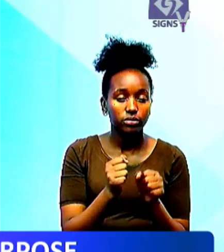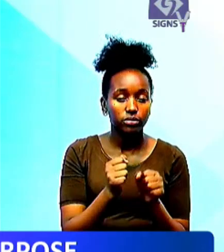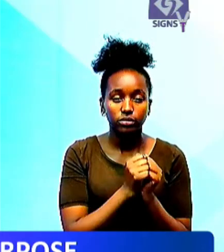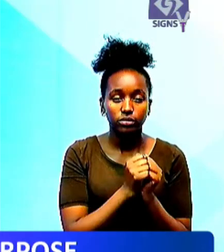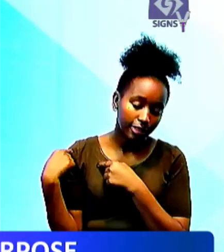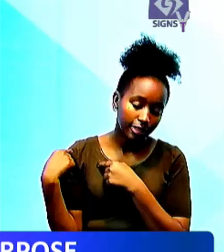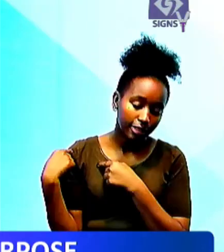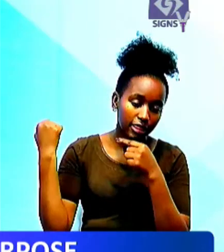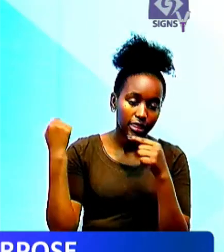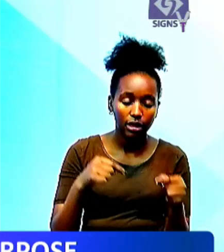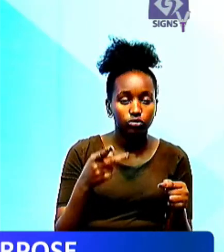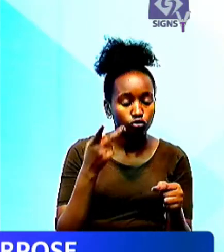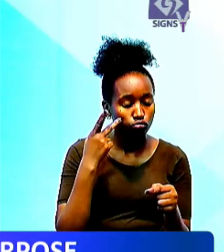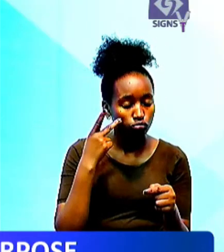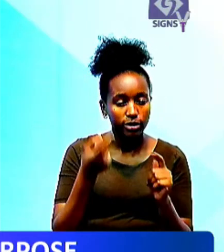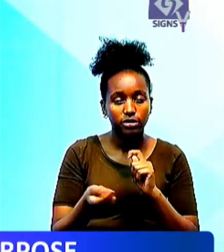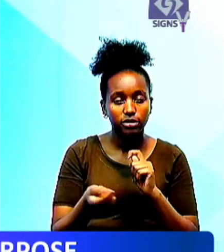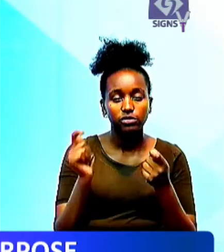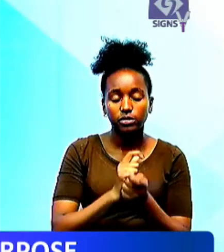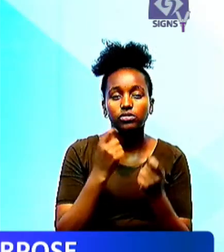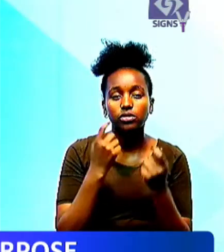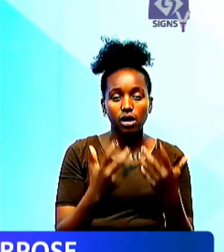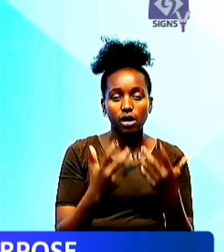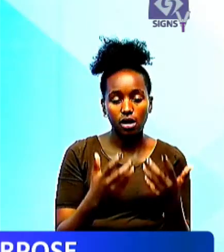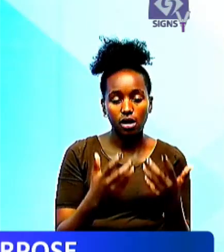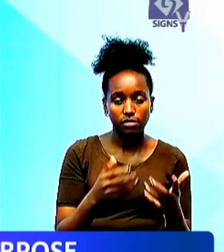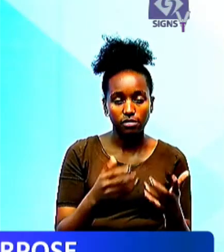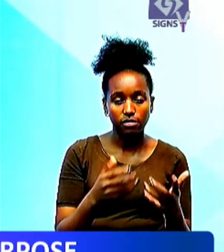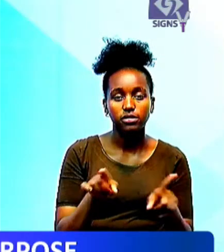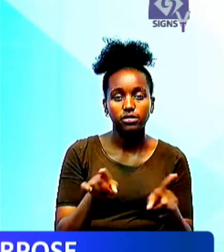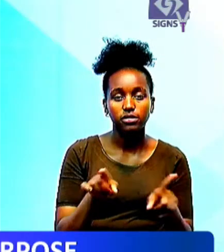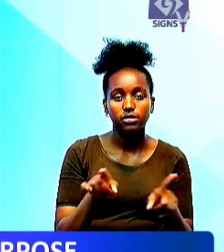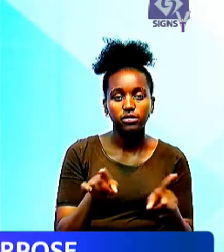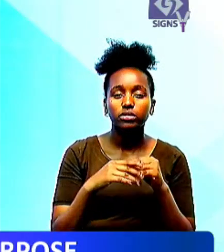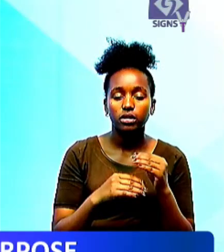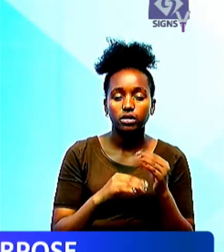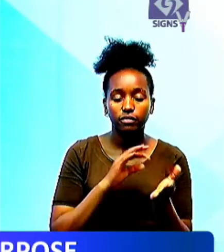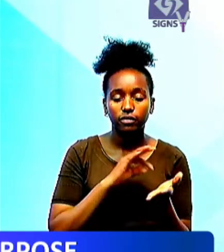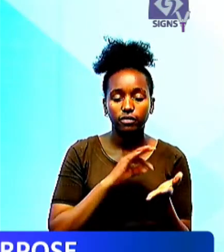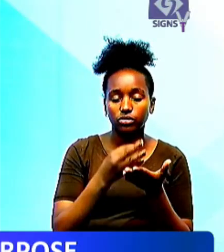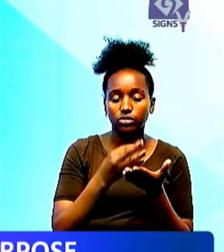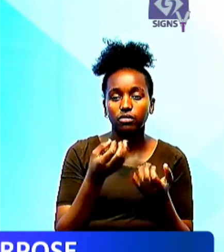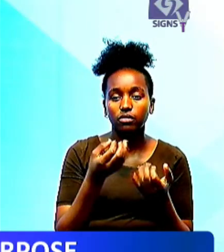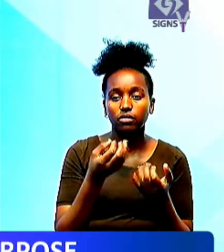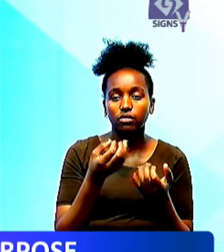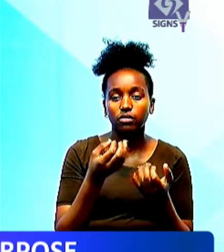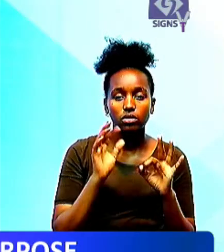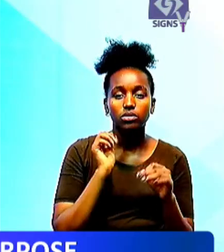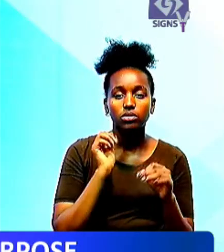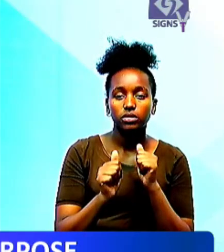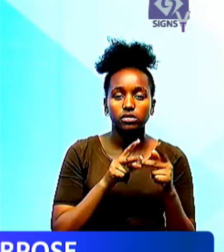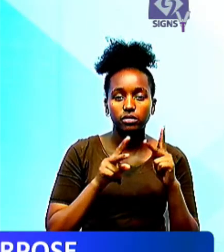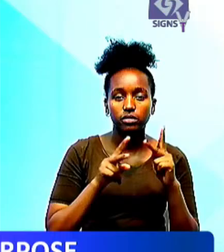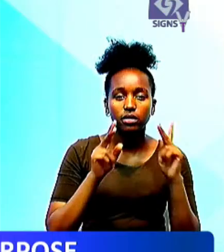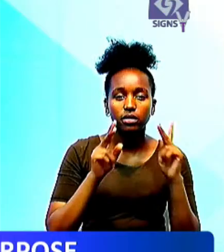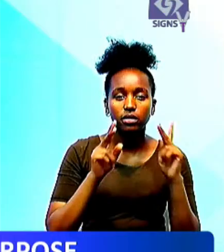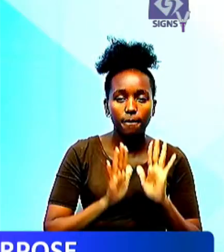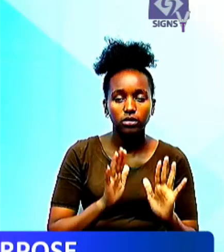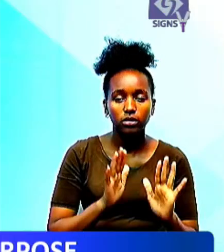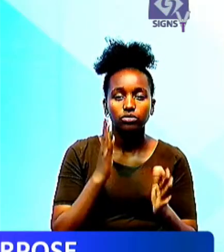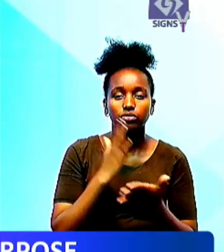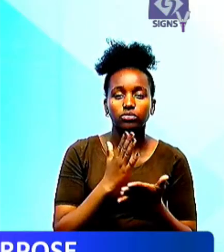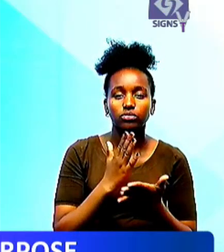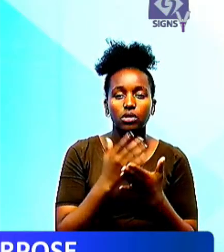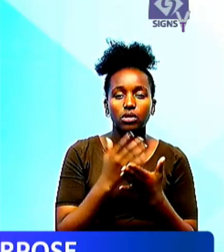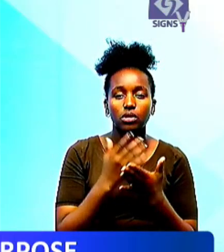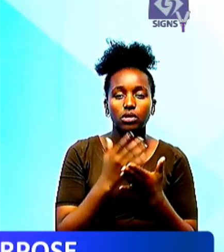we've seen transformation. And mostly to create financial freedom. Financial freedom has been our journey. We can say the impact we are creating